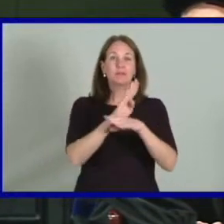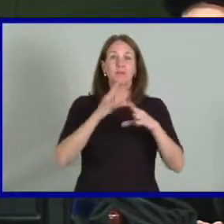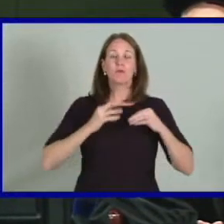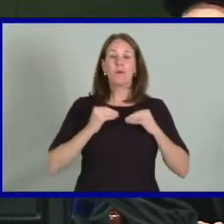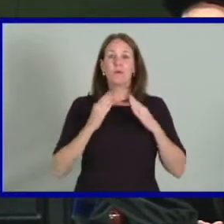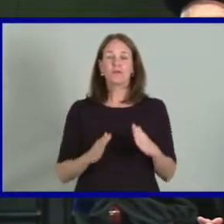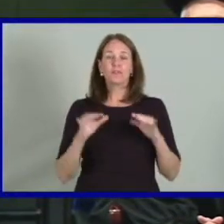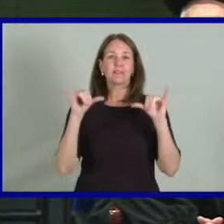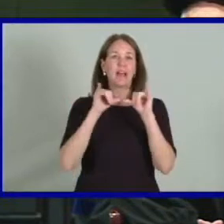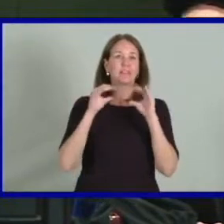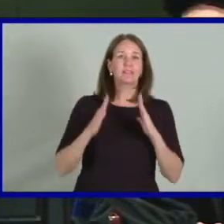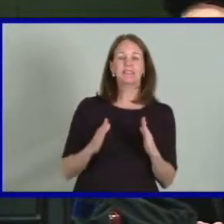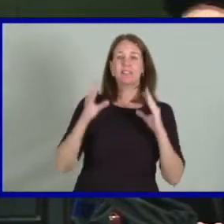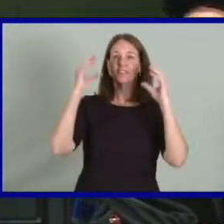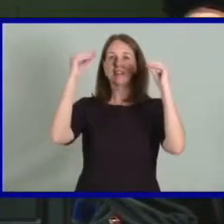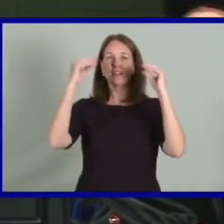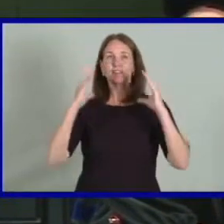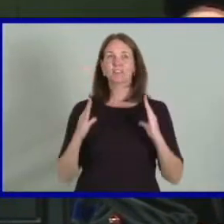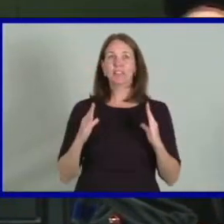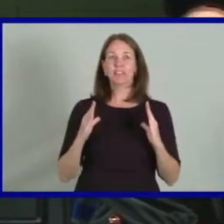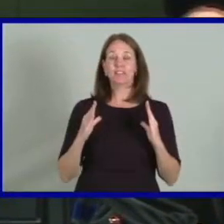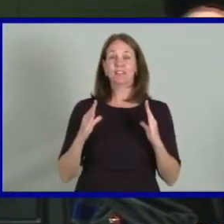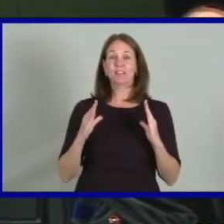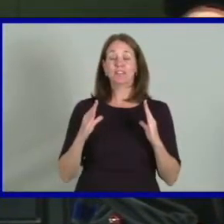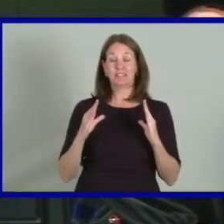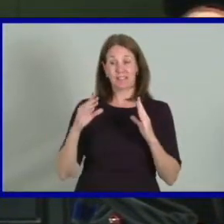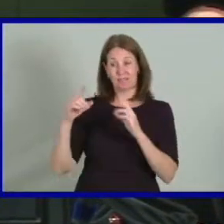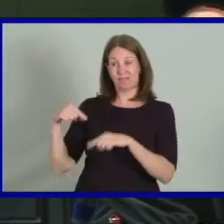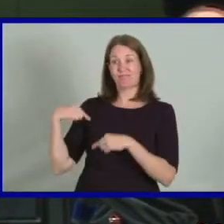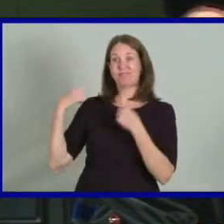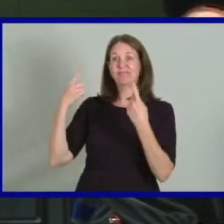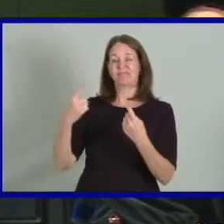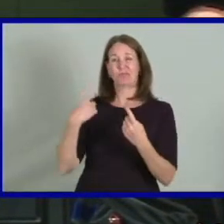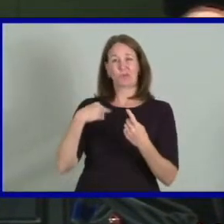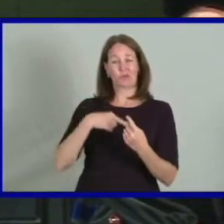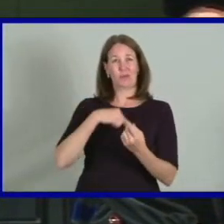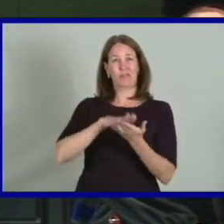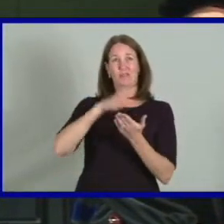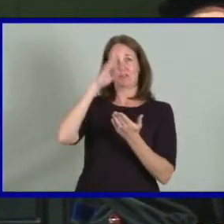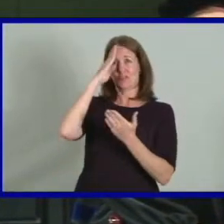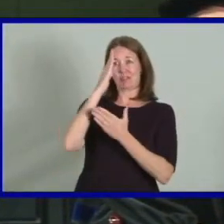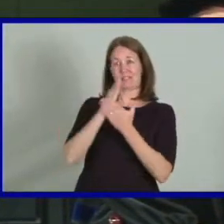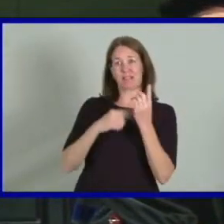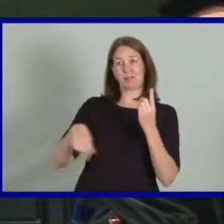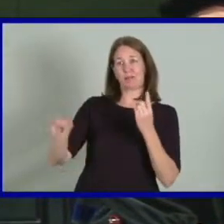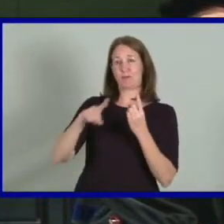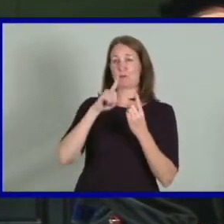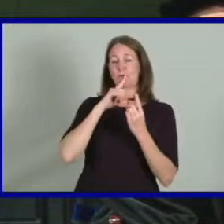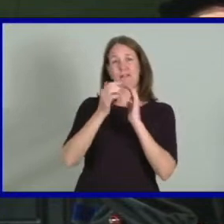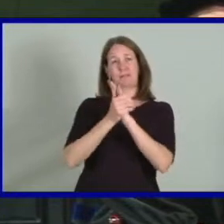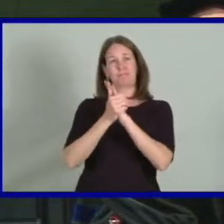engineers, educators, and over this last year, pretty good nurses and healthcare professionals.